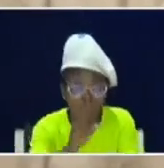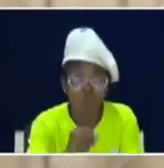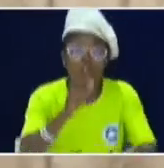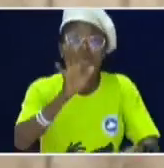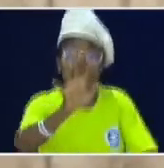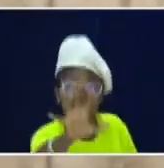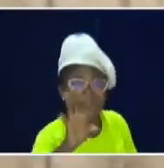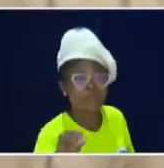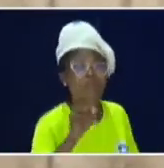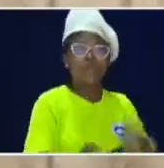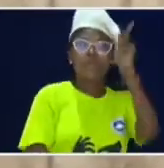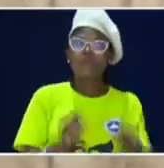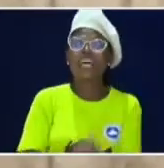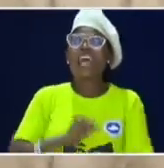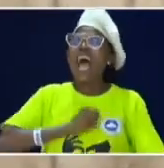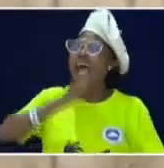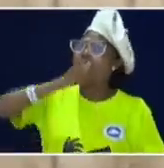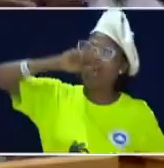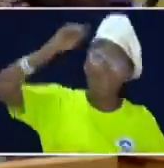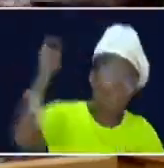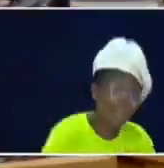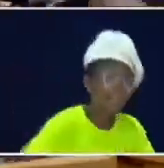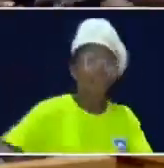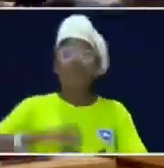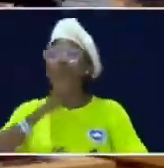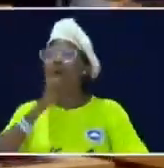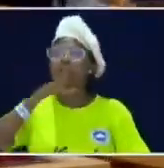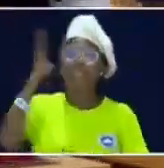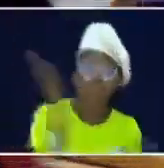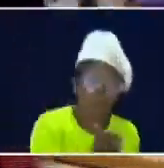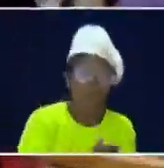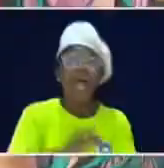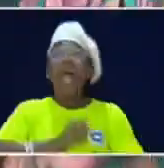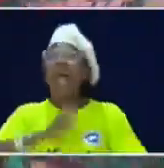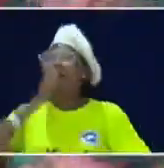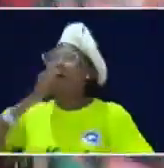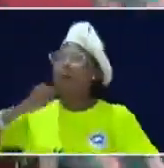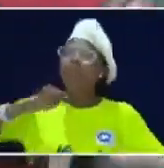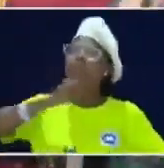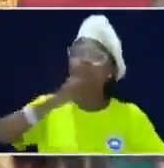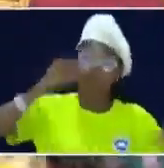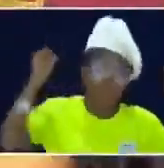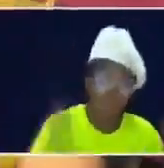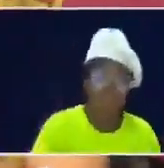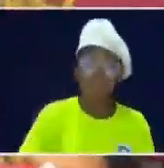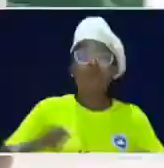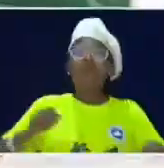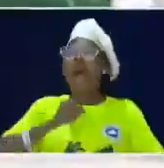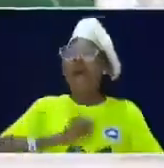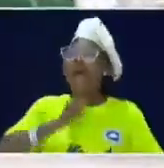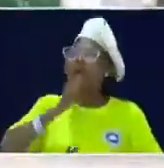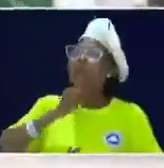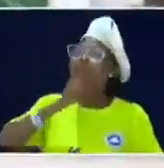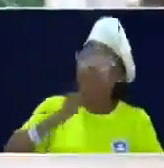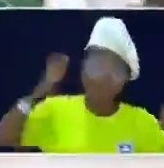house, "I am unstoppable. I am unstoppable. I am unstoppable. I am unstoppable."